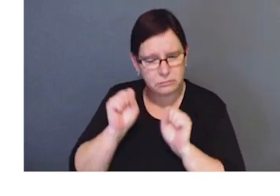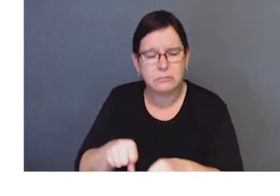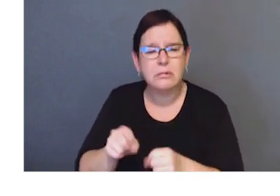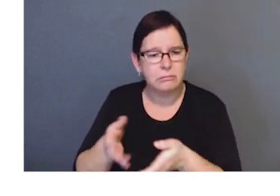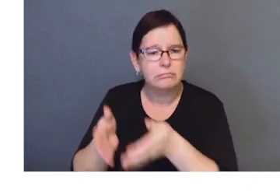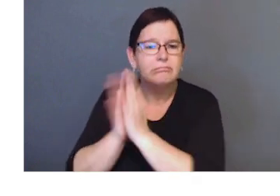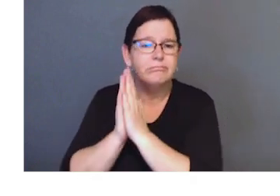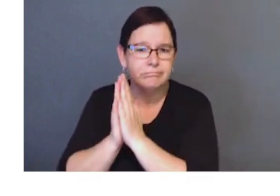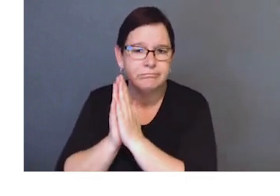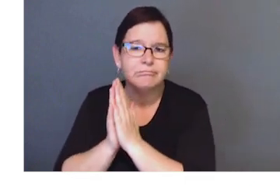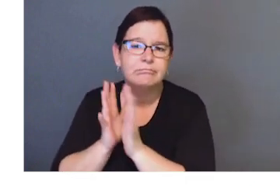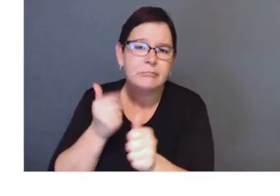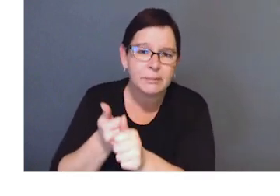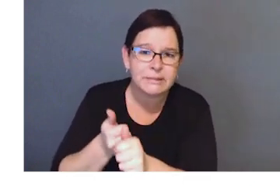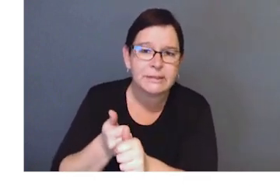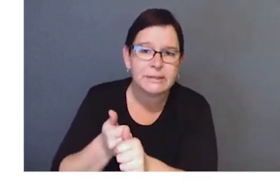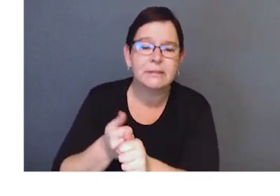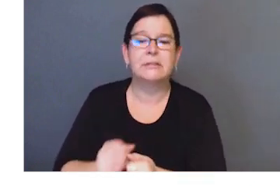sent.